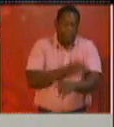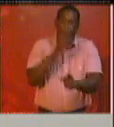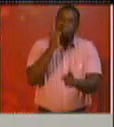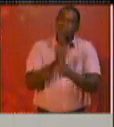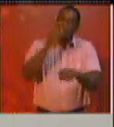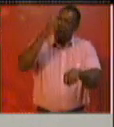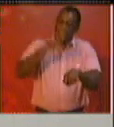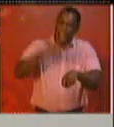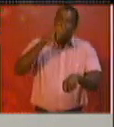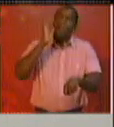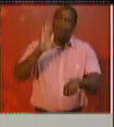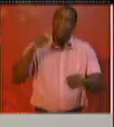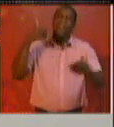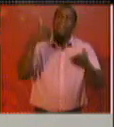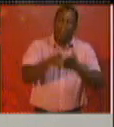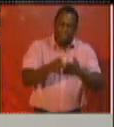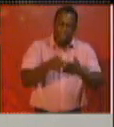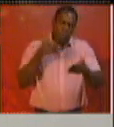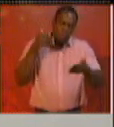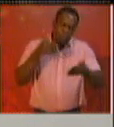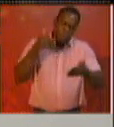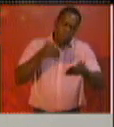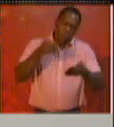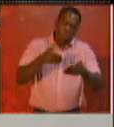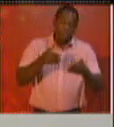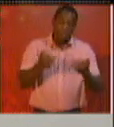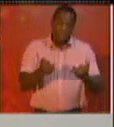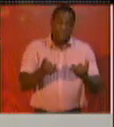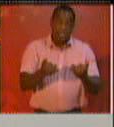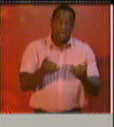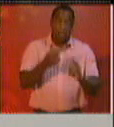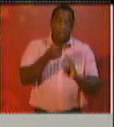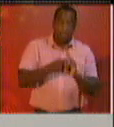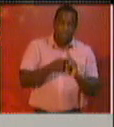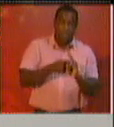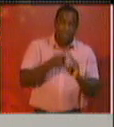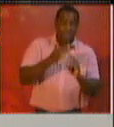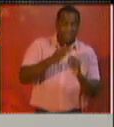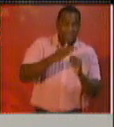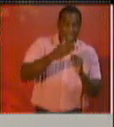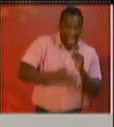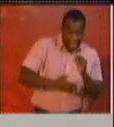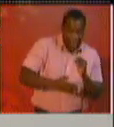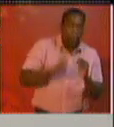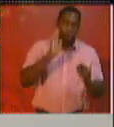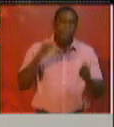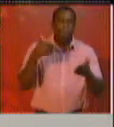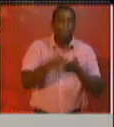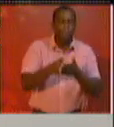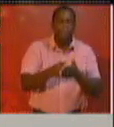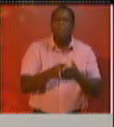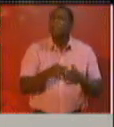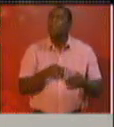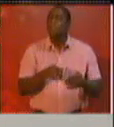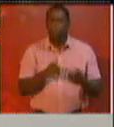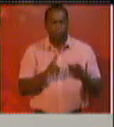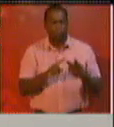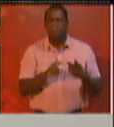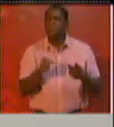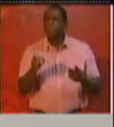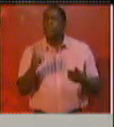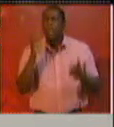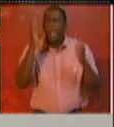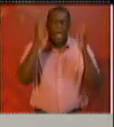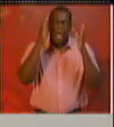to the end of this month. The concerns, I'm not sure which concerns you are highlighting. The last time you asked the question,